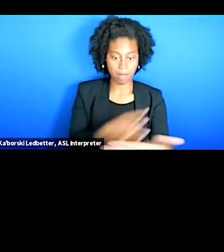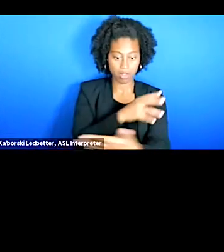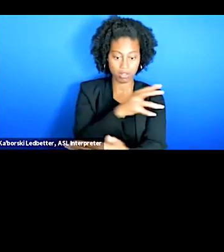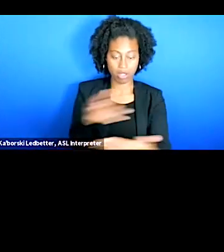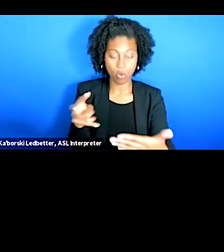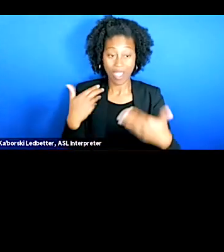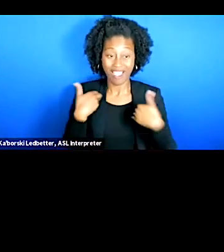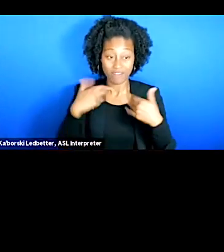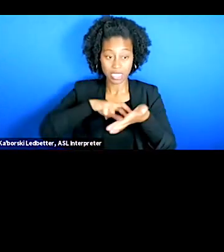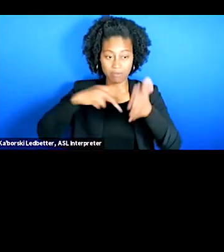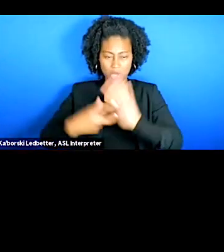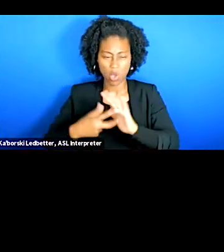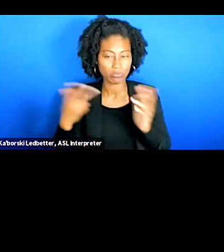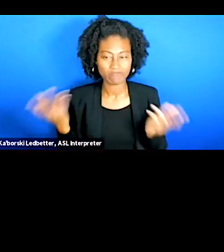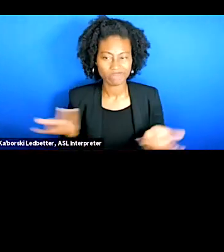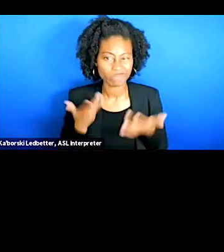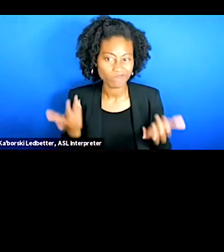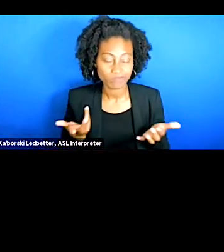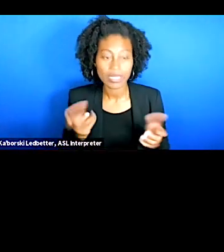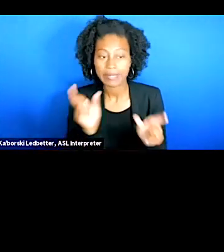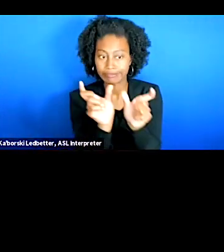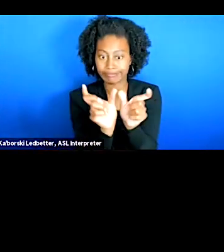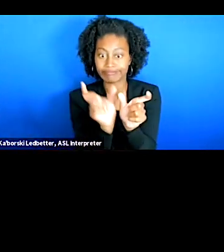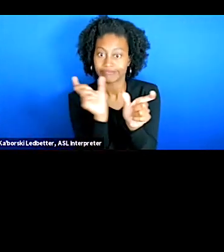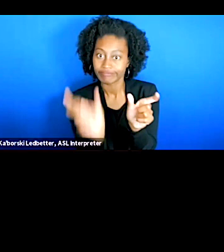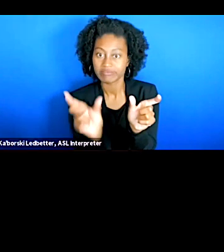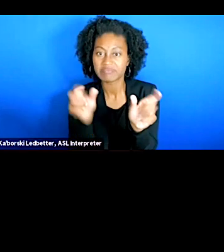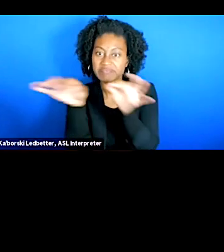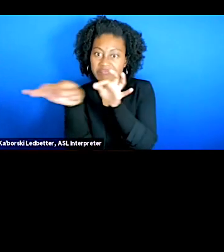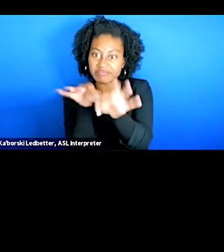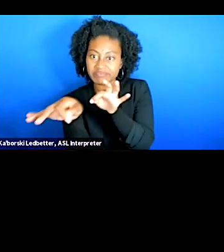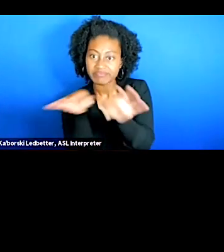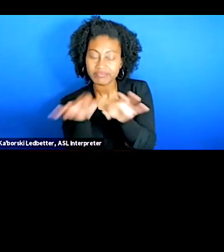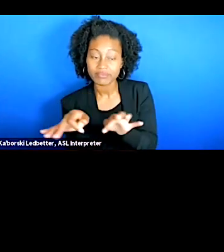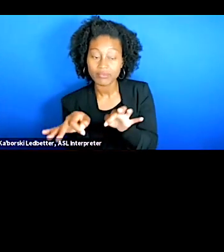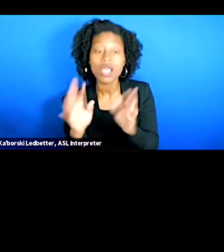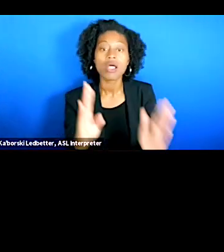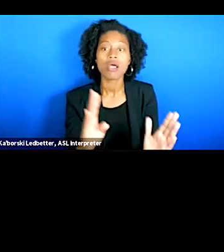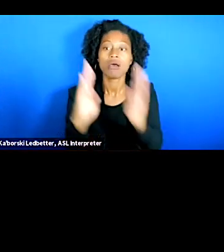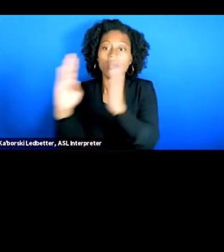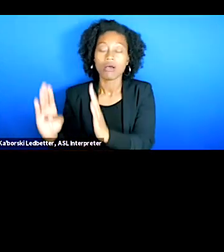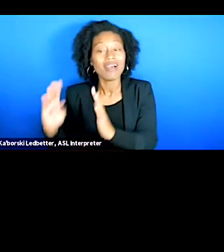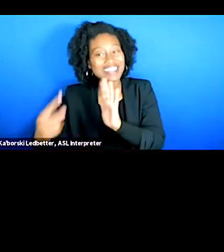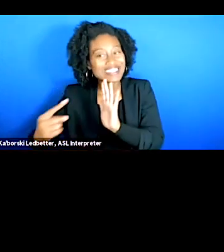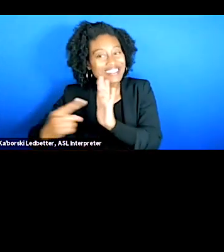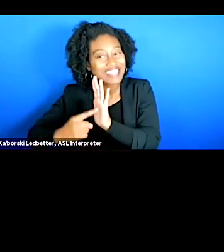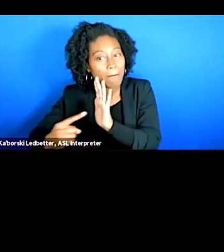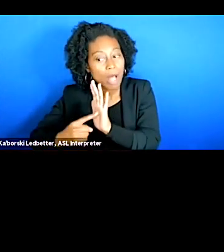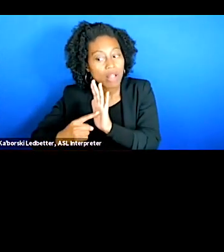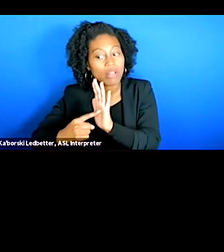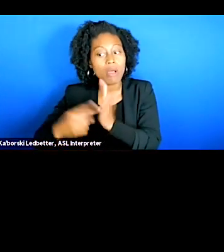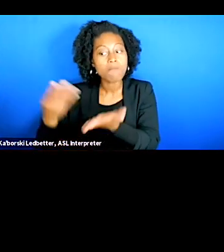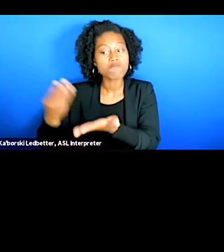definition for what we mean by social discomfort, as well as examples from the literature that exemplify the